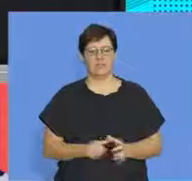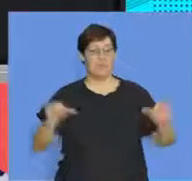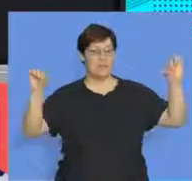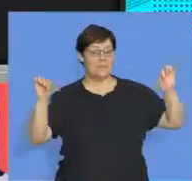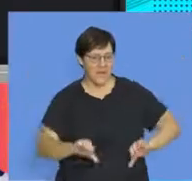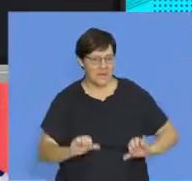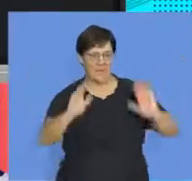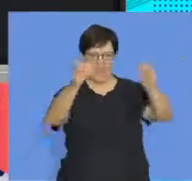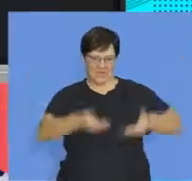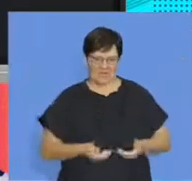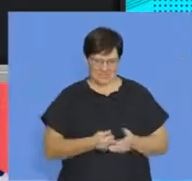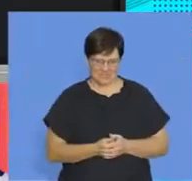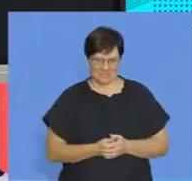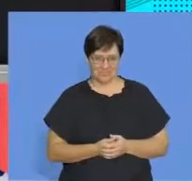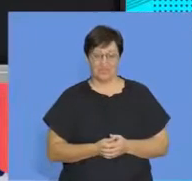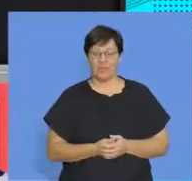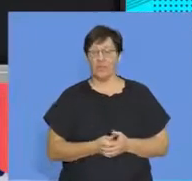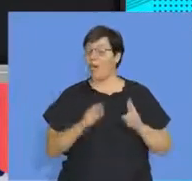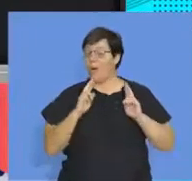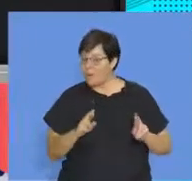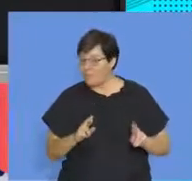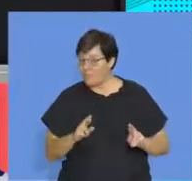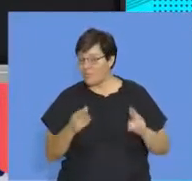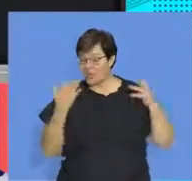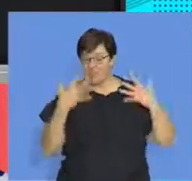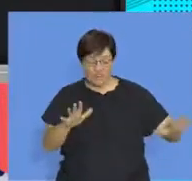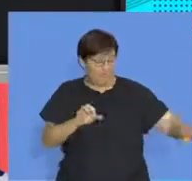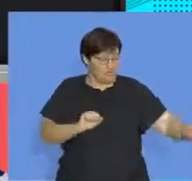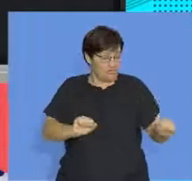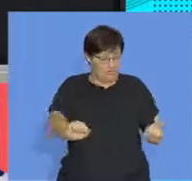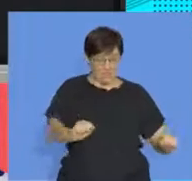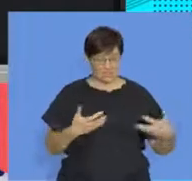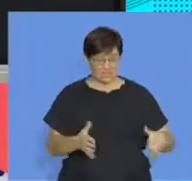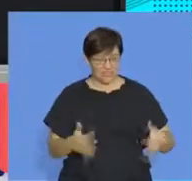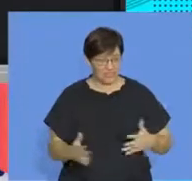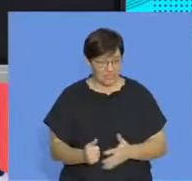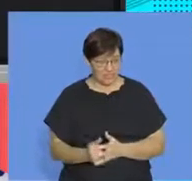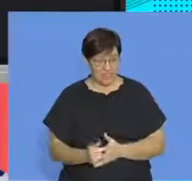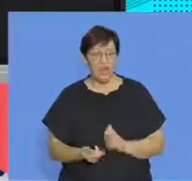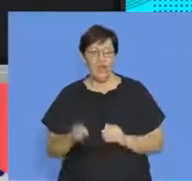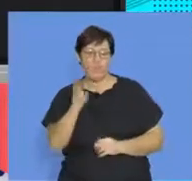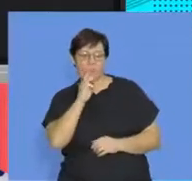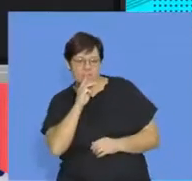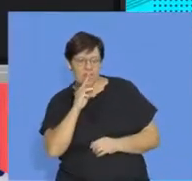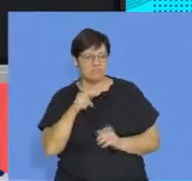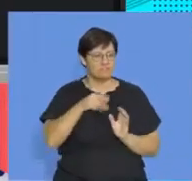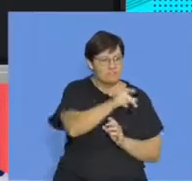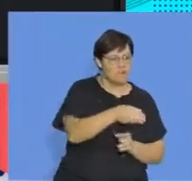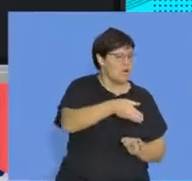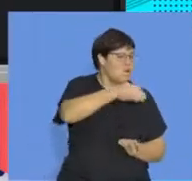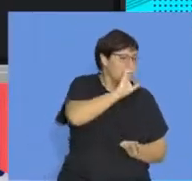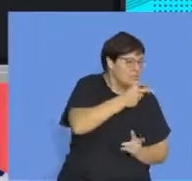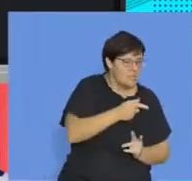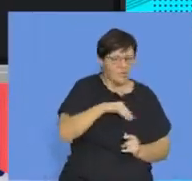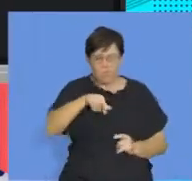Welcome back, accounting students. Hopefully you guys stretched a bit and you went for a quick walk to the kitchen, grabbed